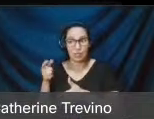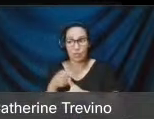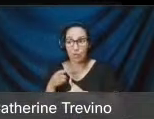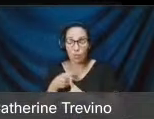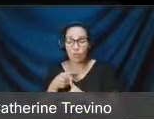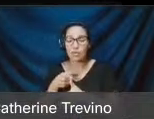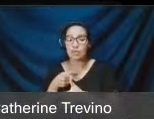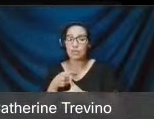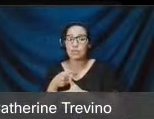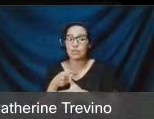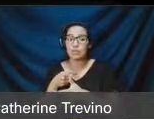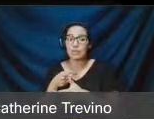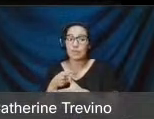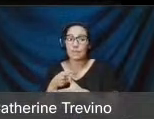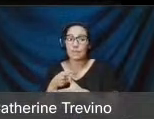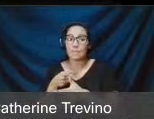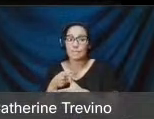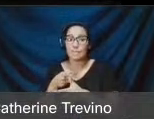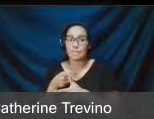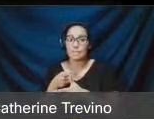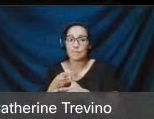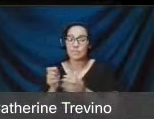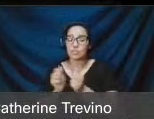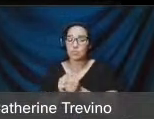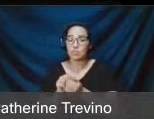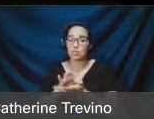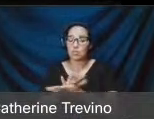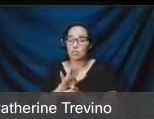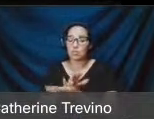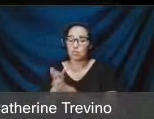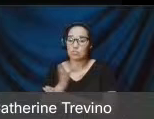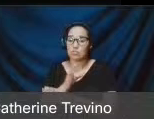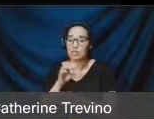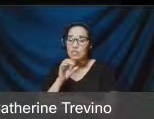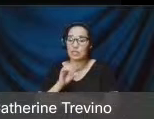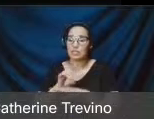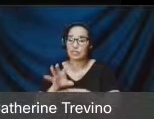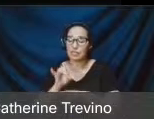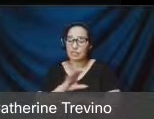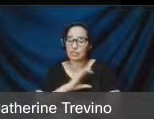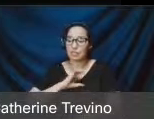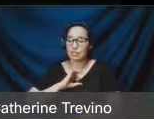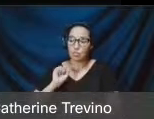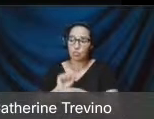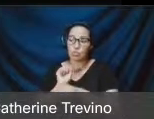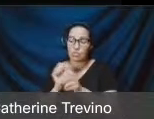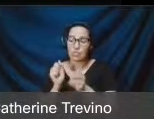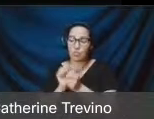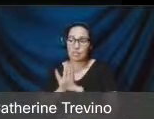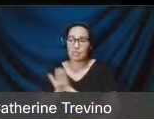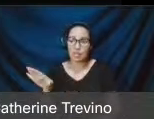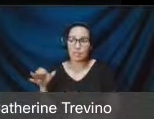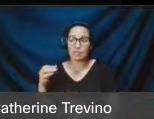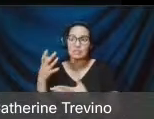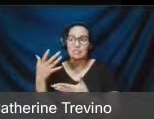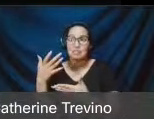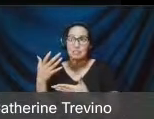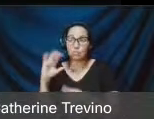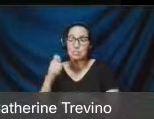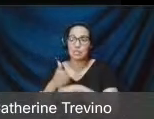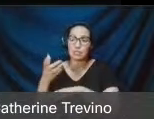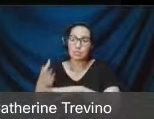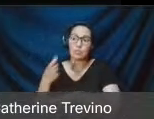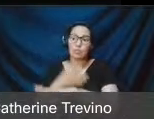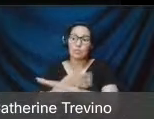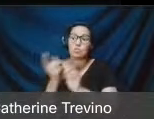with bringing on school site council and working together with them to show to make some improvements or